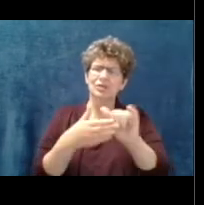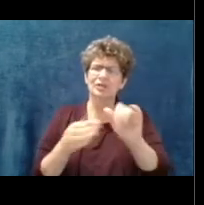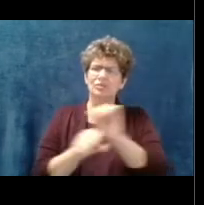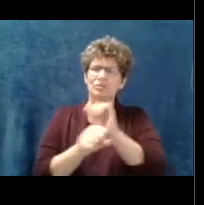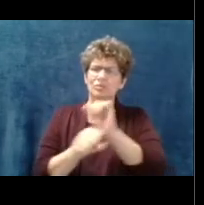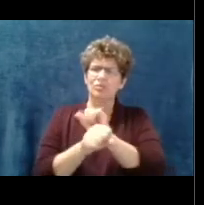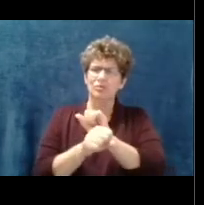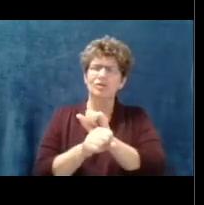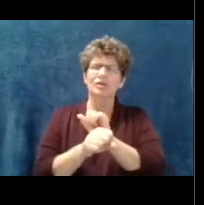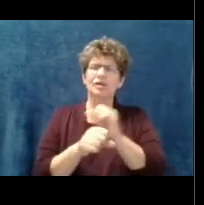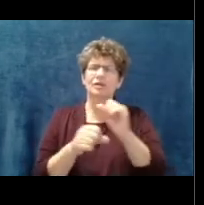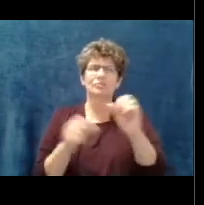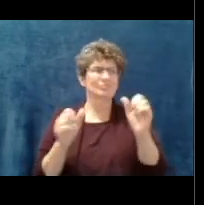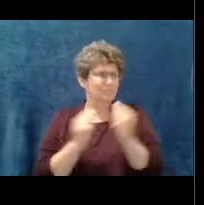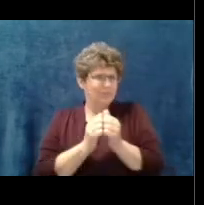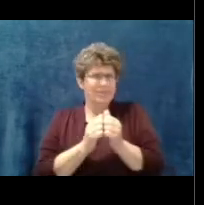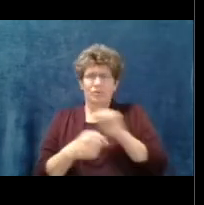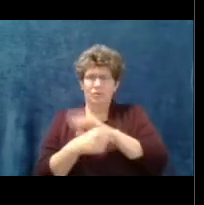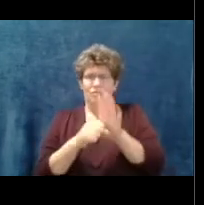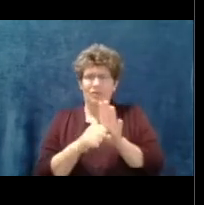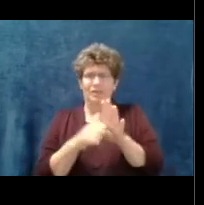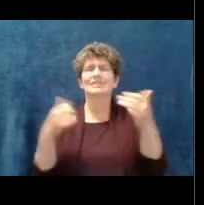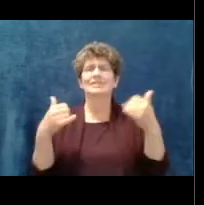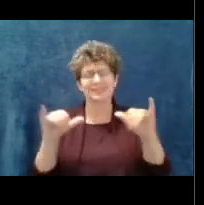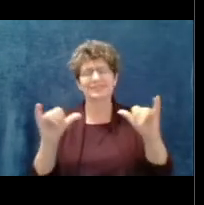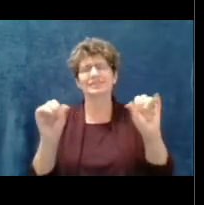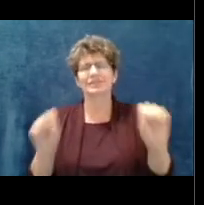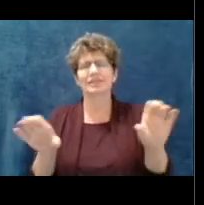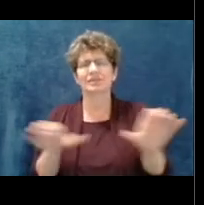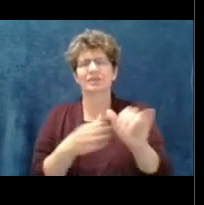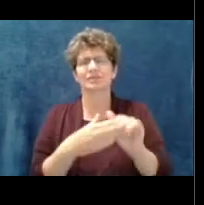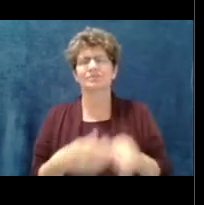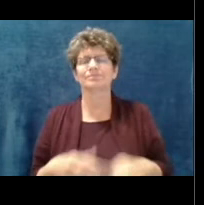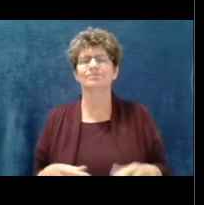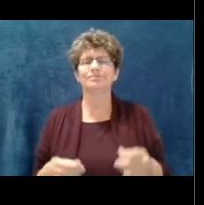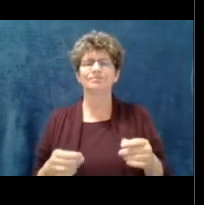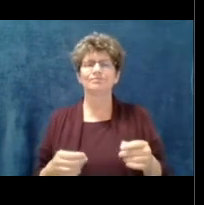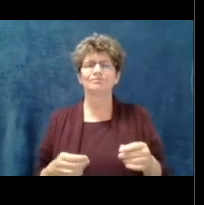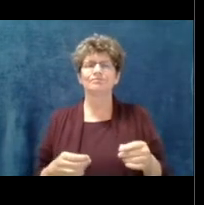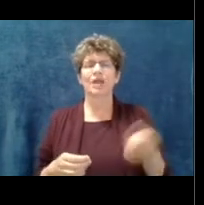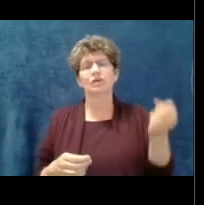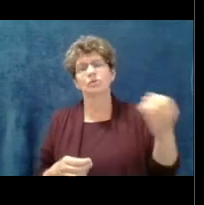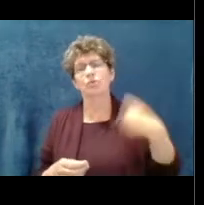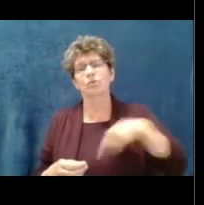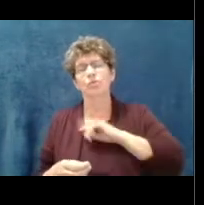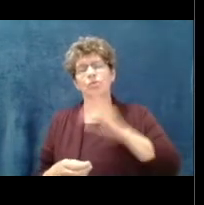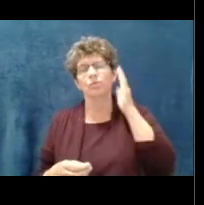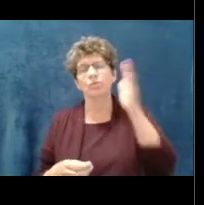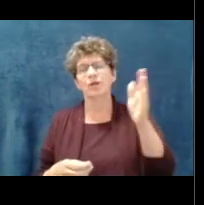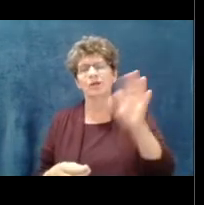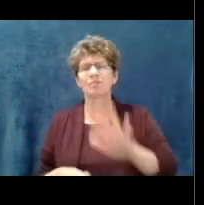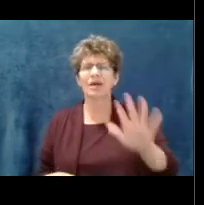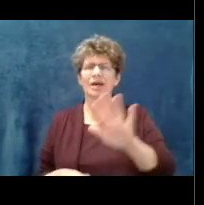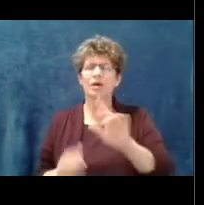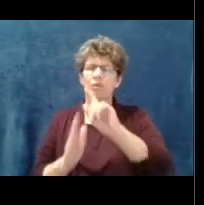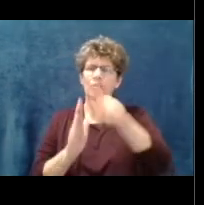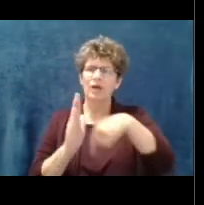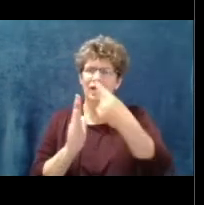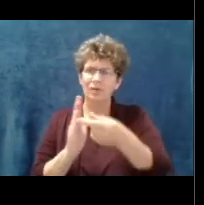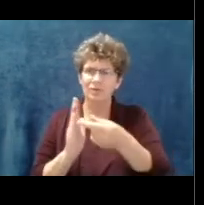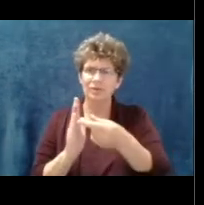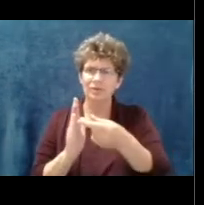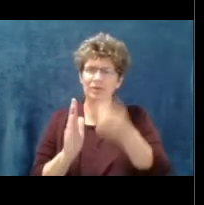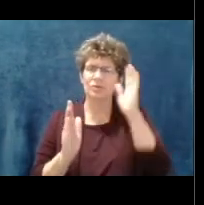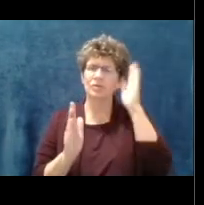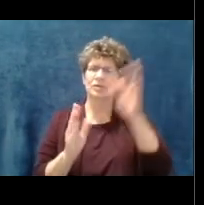much for being here. So we're going to spend about an hour and we're going to talk about the fountain of health. I am going to take you on a whirlwind going through